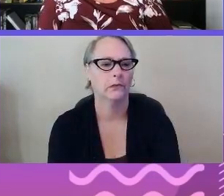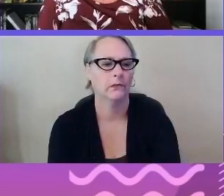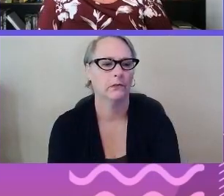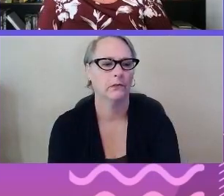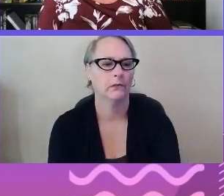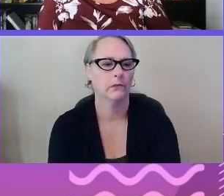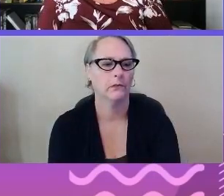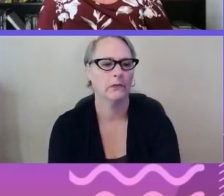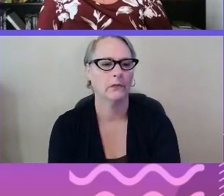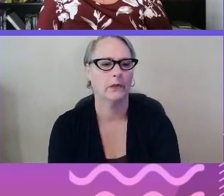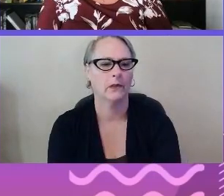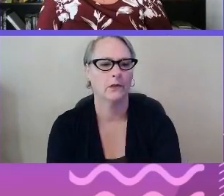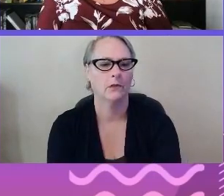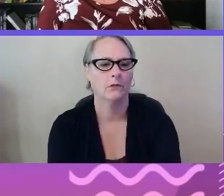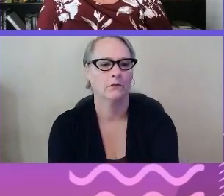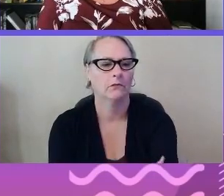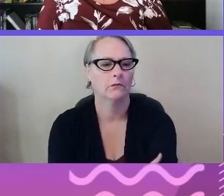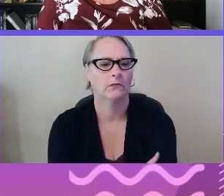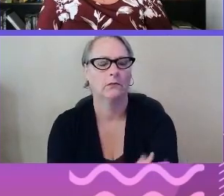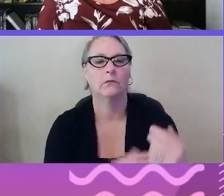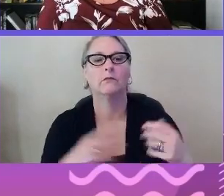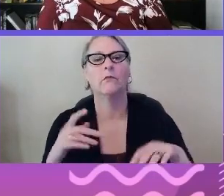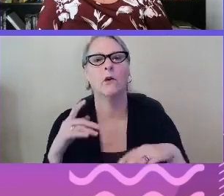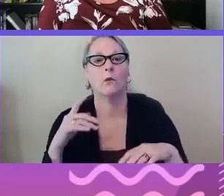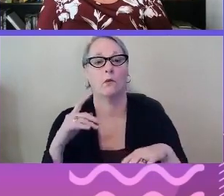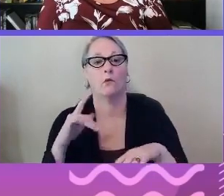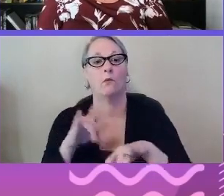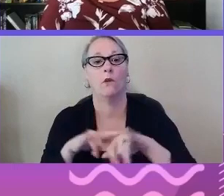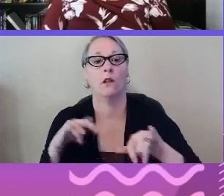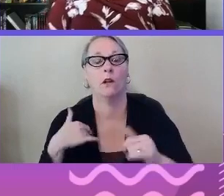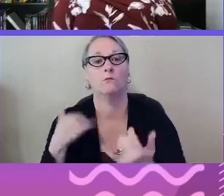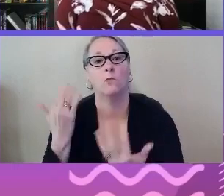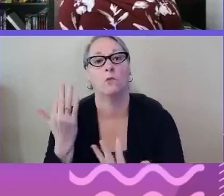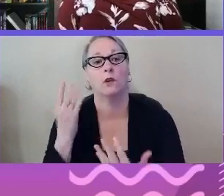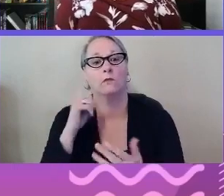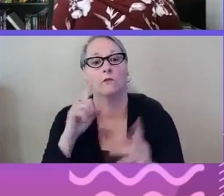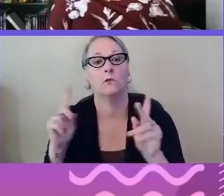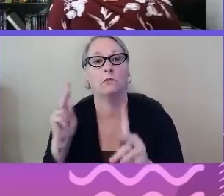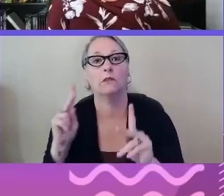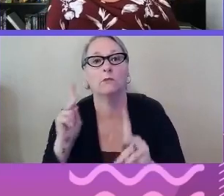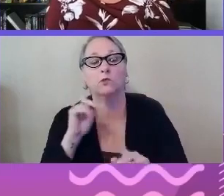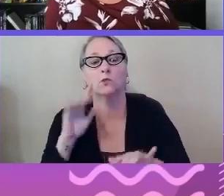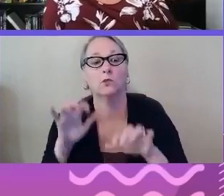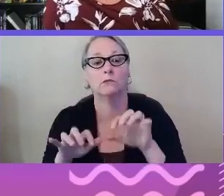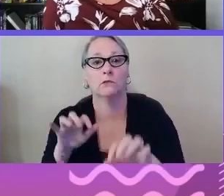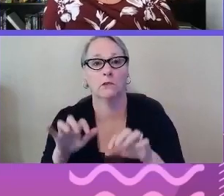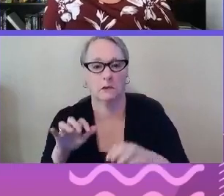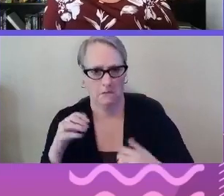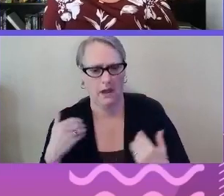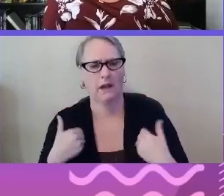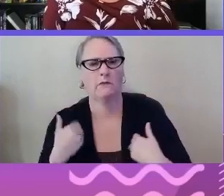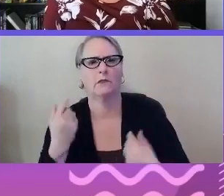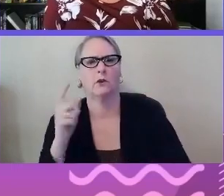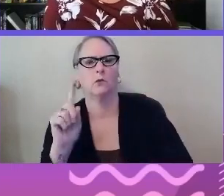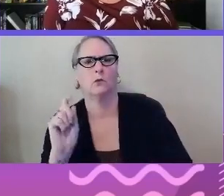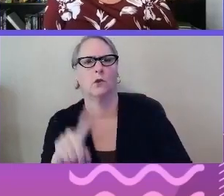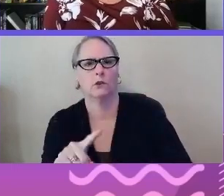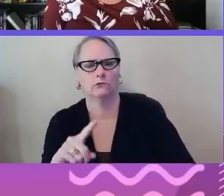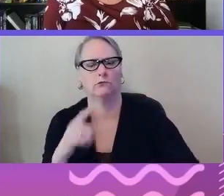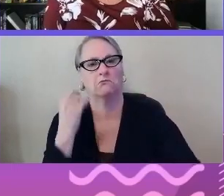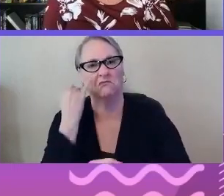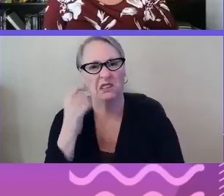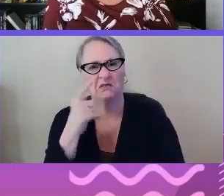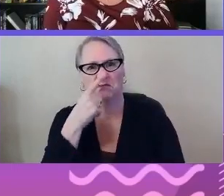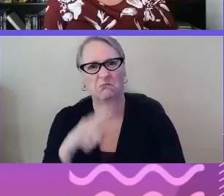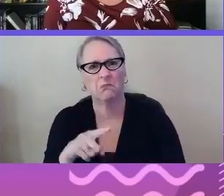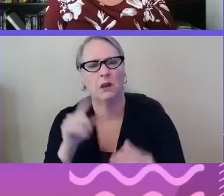So while we're waiting for people to type in, I did have a question for you, Dr. England. If you could talk a little bit about,